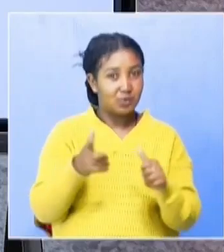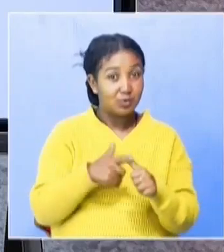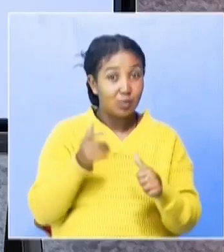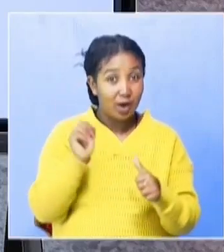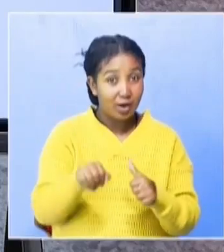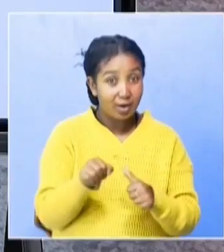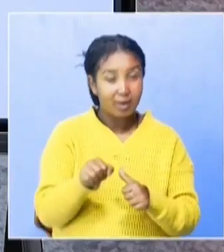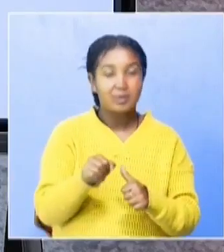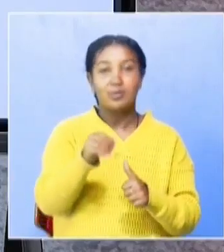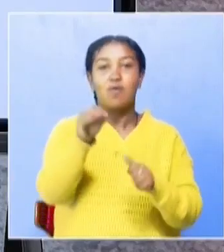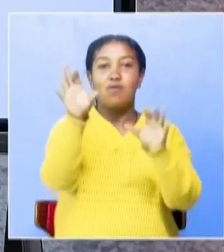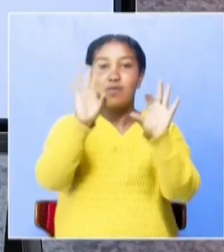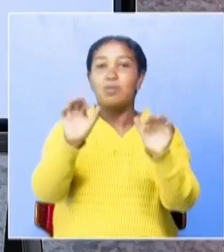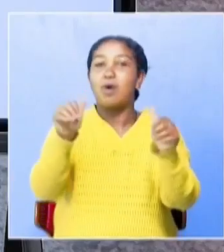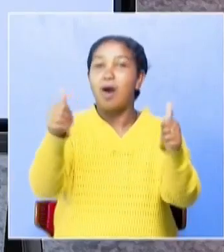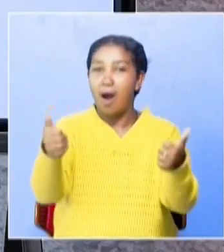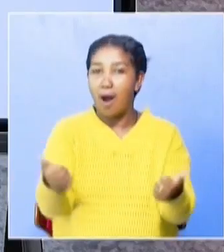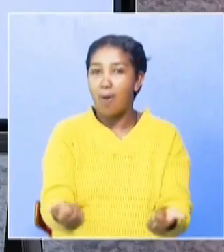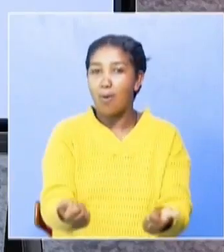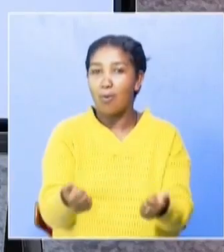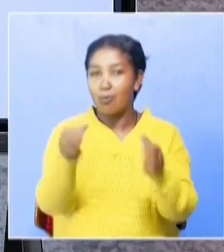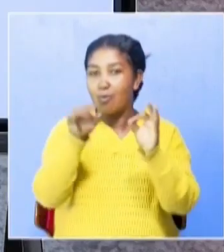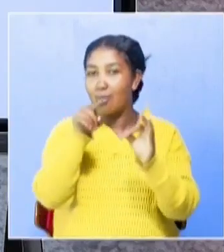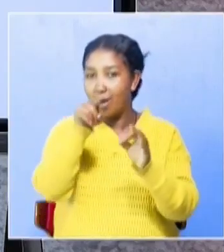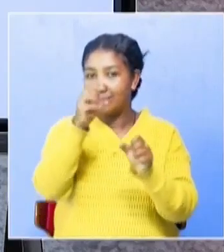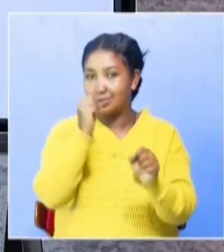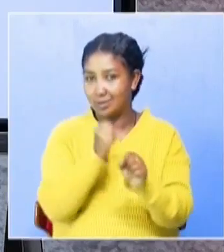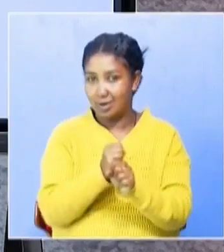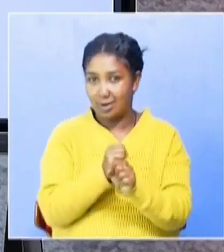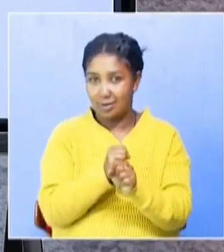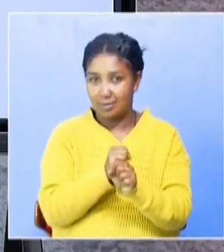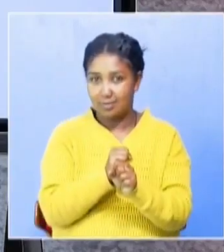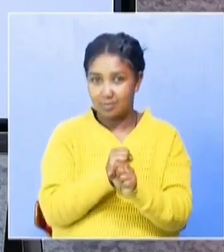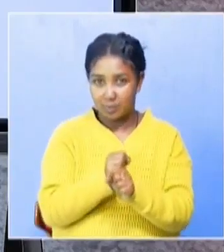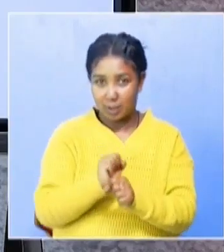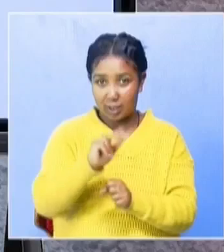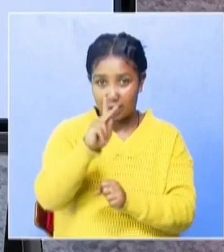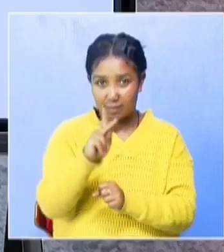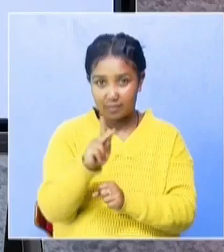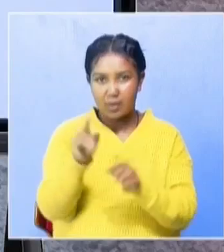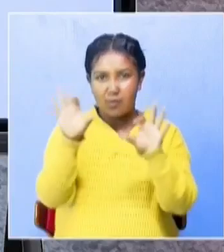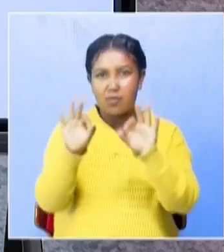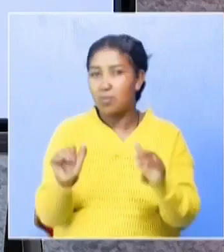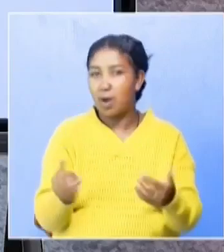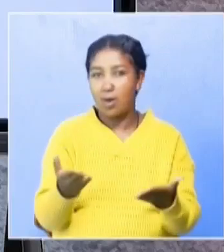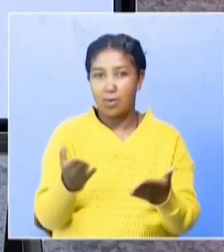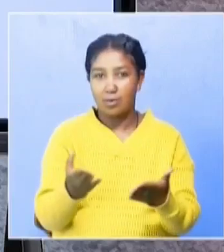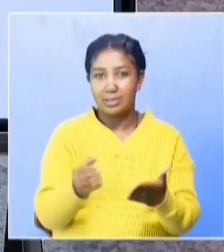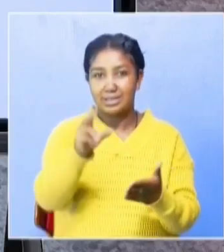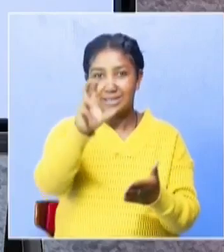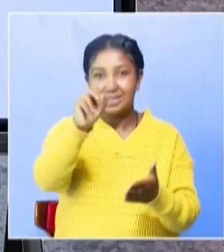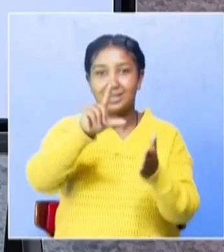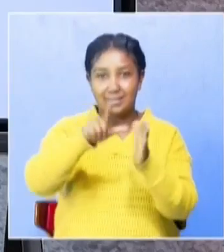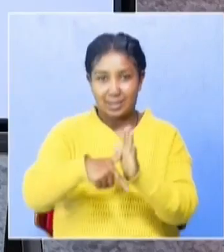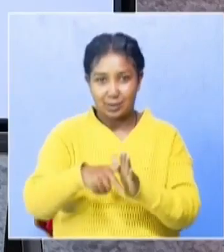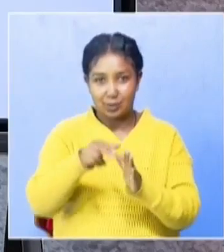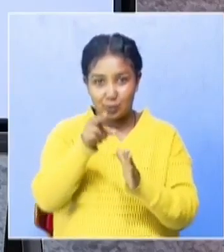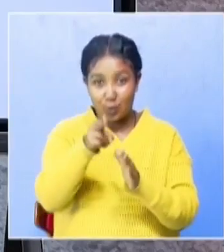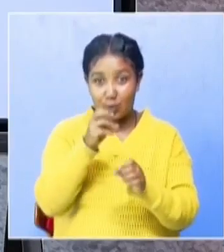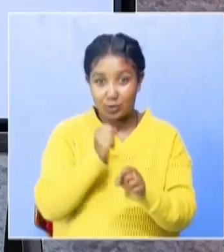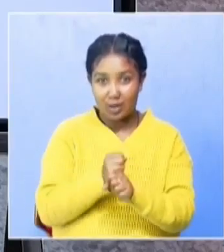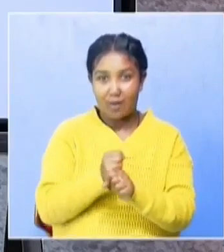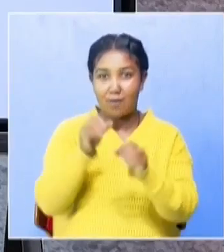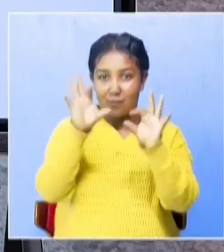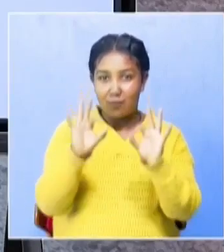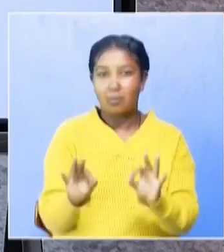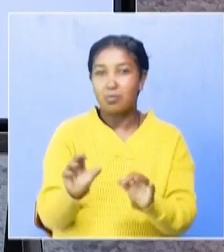okay? The second part has been done. So, what about this one? You have 30 seconds to derive the